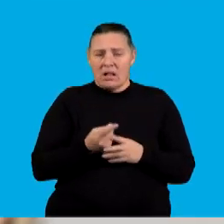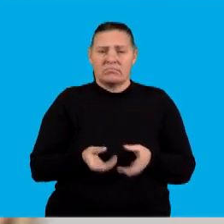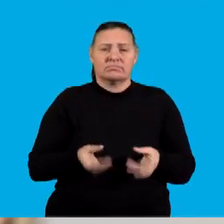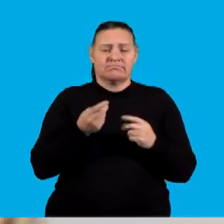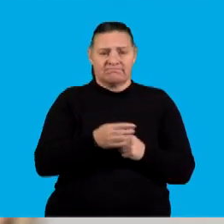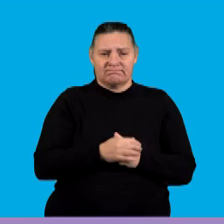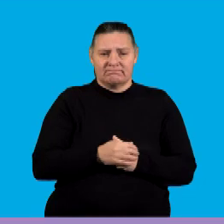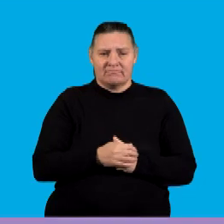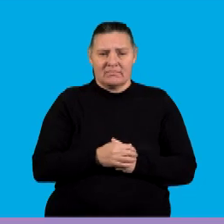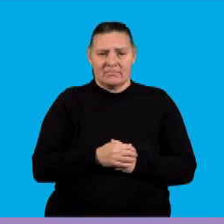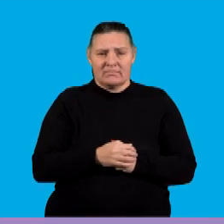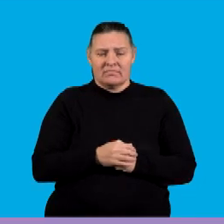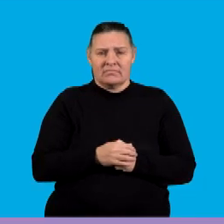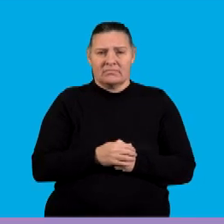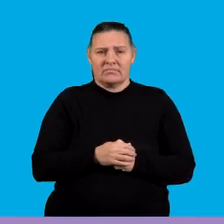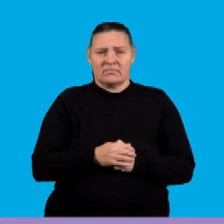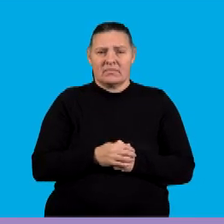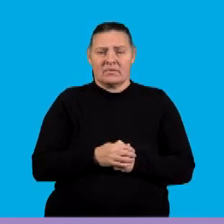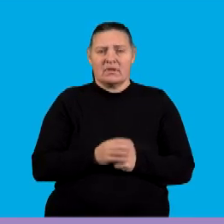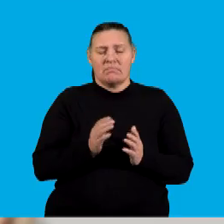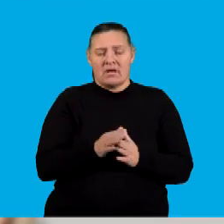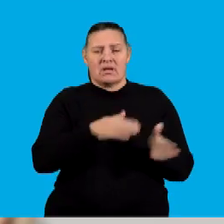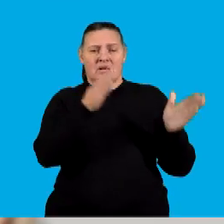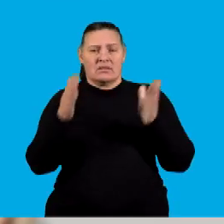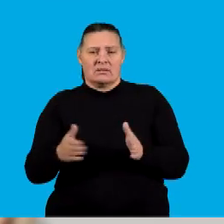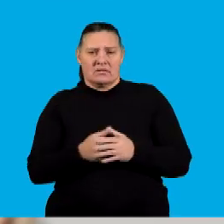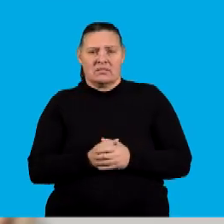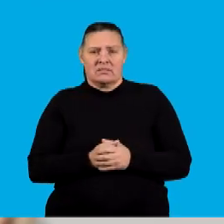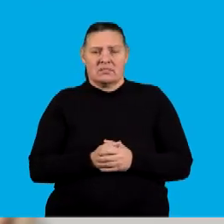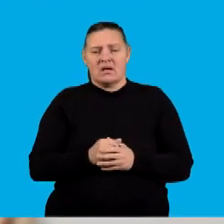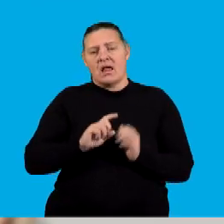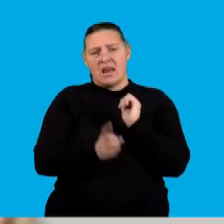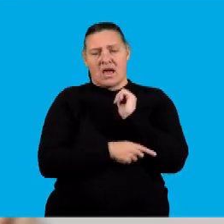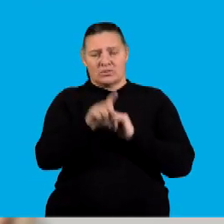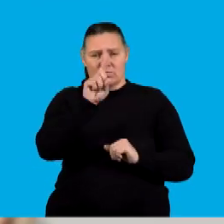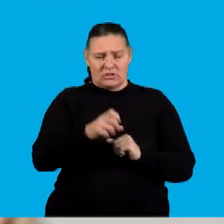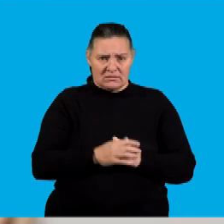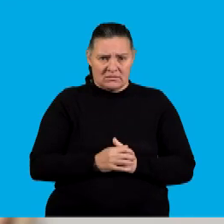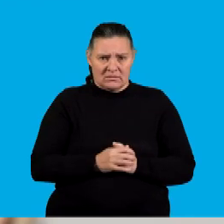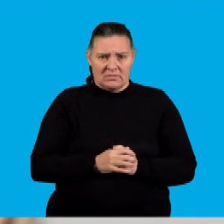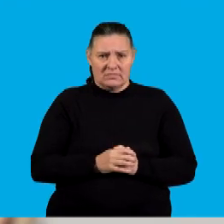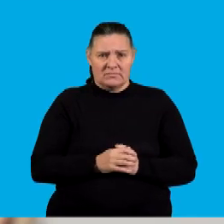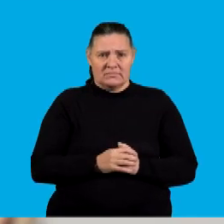will produce the same gradient. Let's move on to our next question.